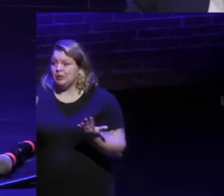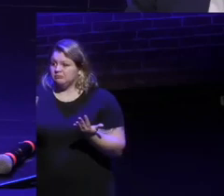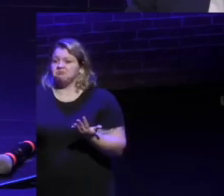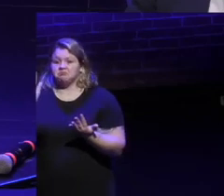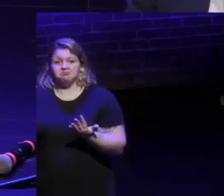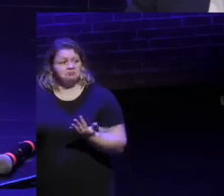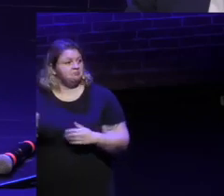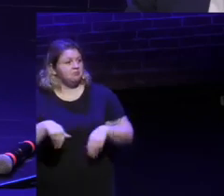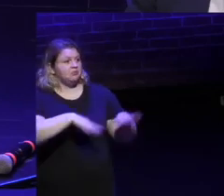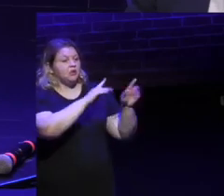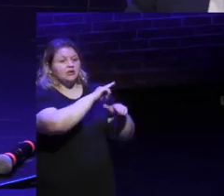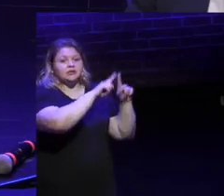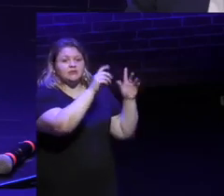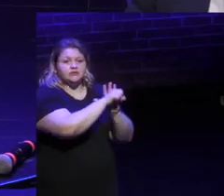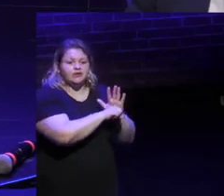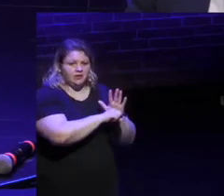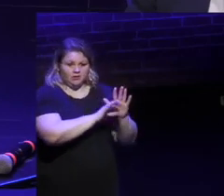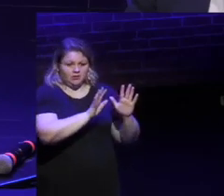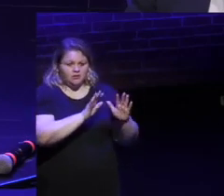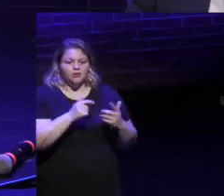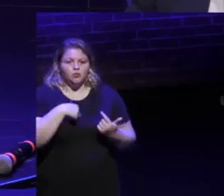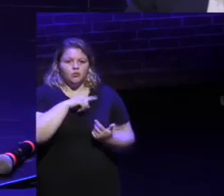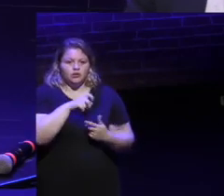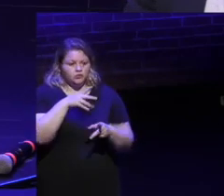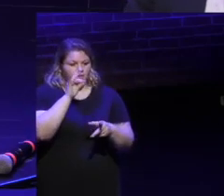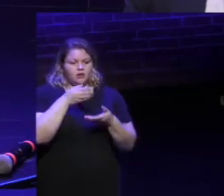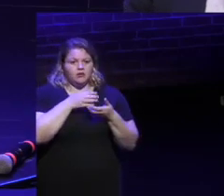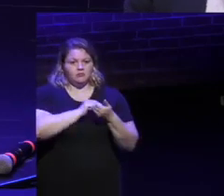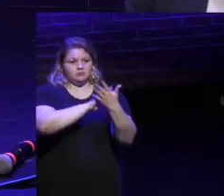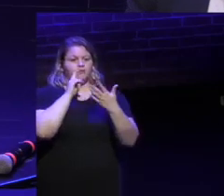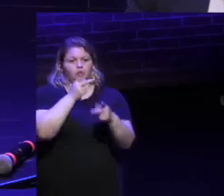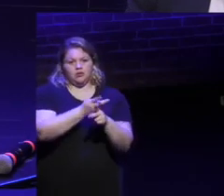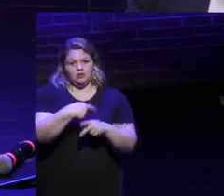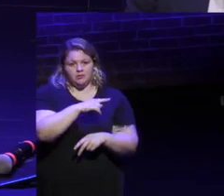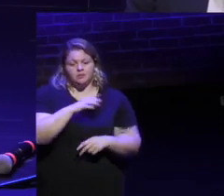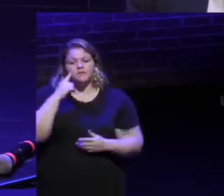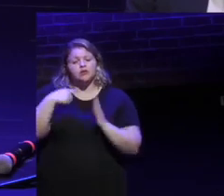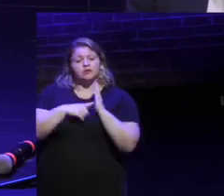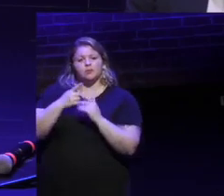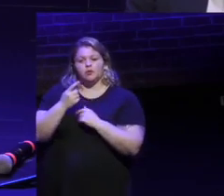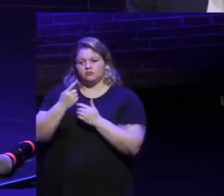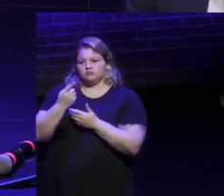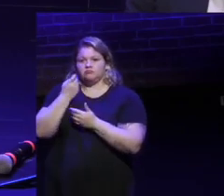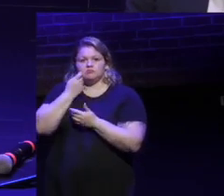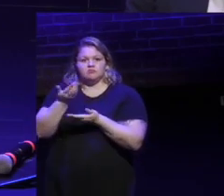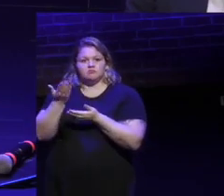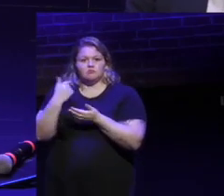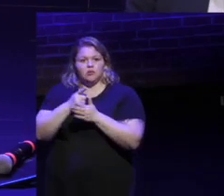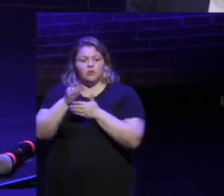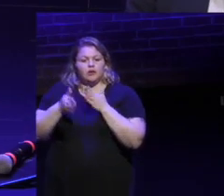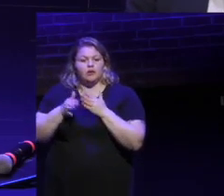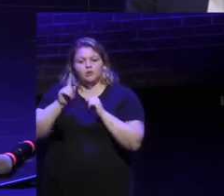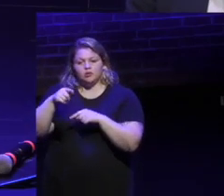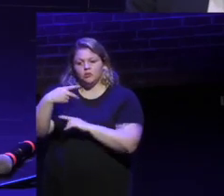we bring forth different cultural expression. Right? I went to the Puerto Rican parade over the weekend, and I had so much